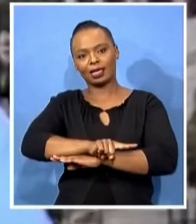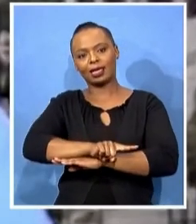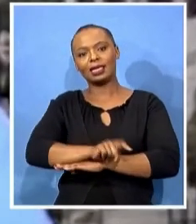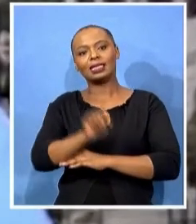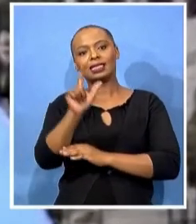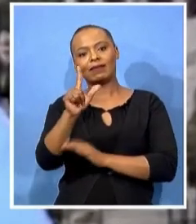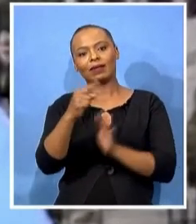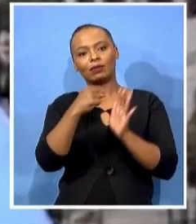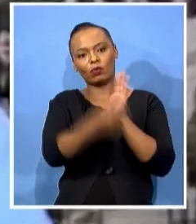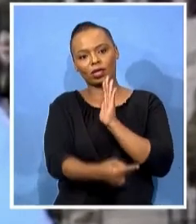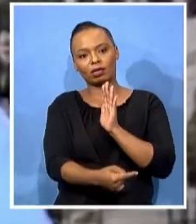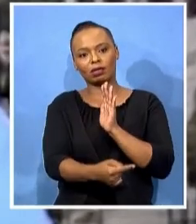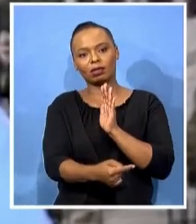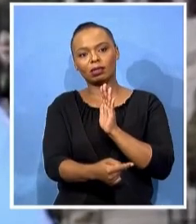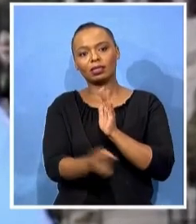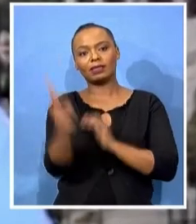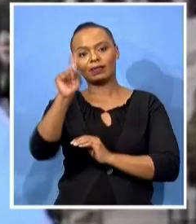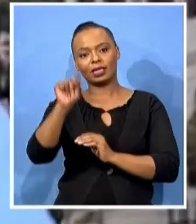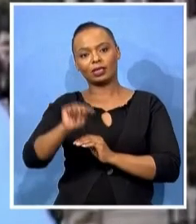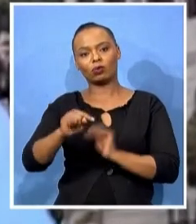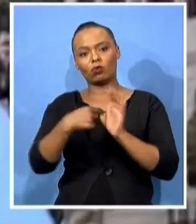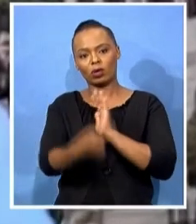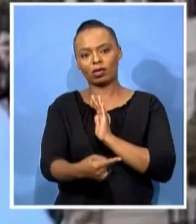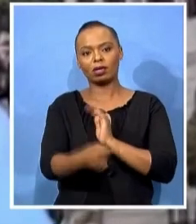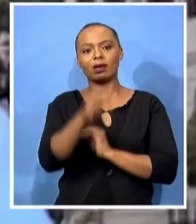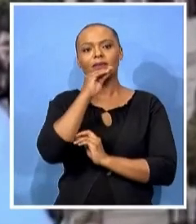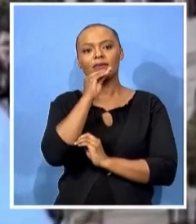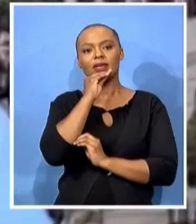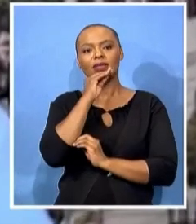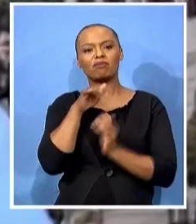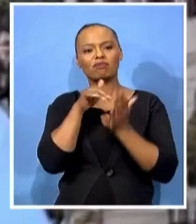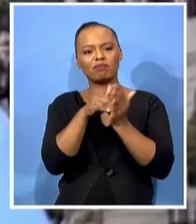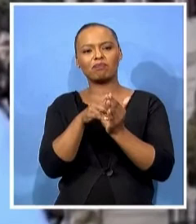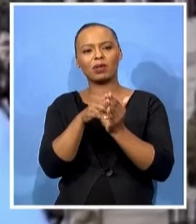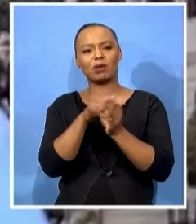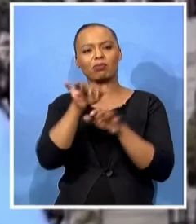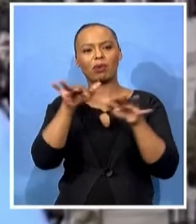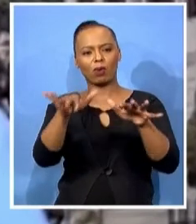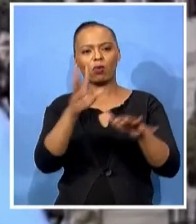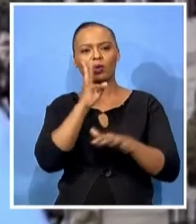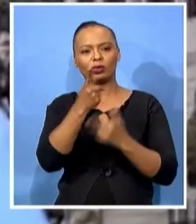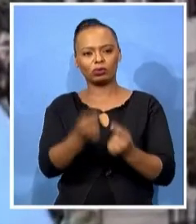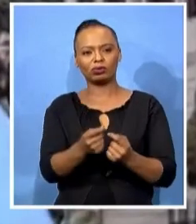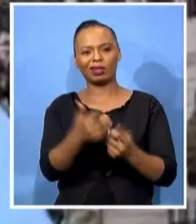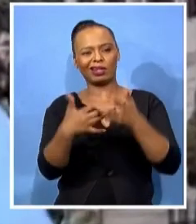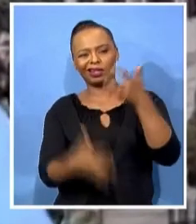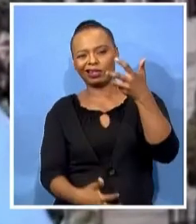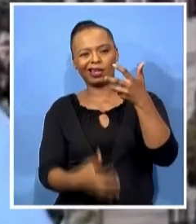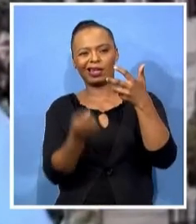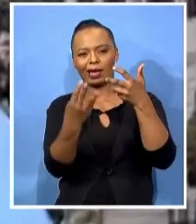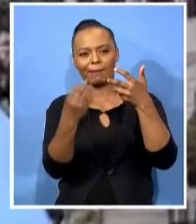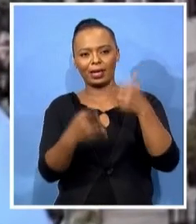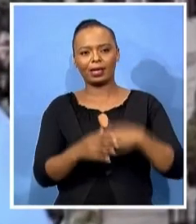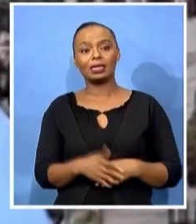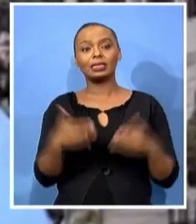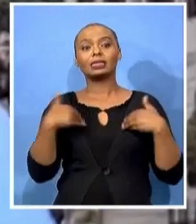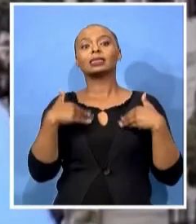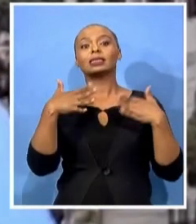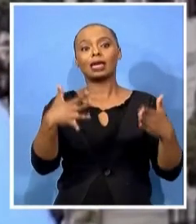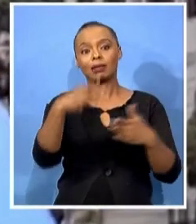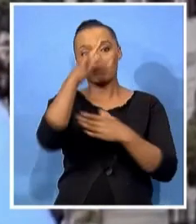people. Now, if COVID-19 tests could not be done since March 2020 to all 60 million South